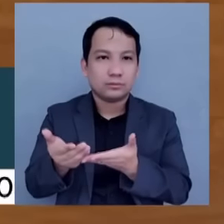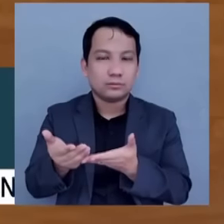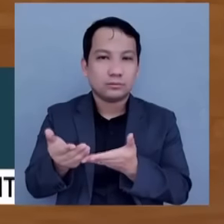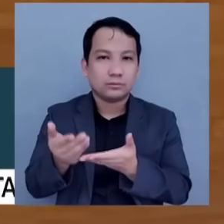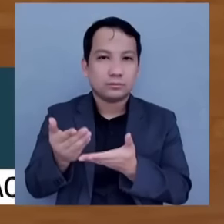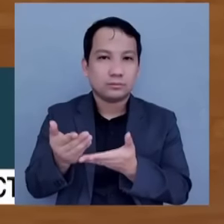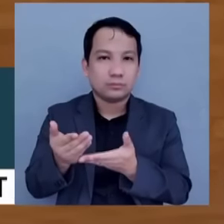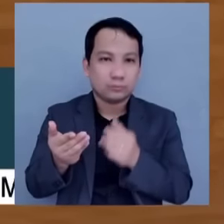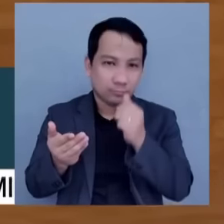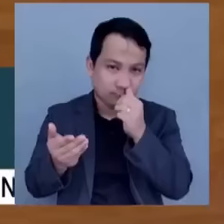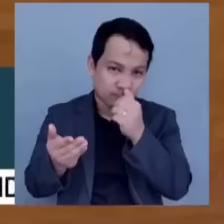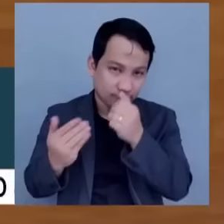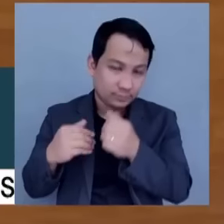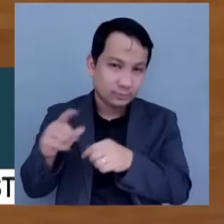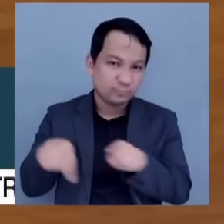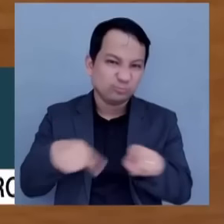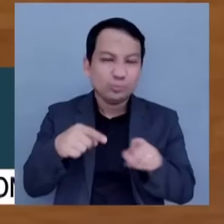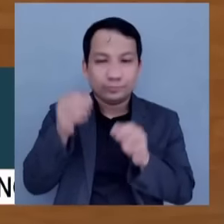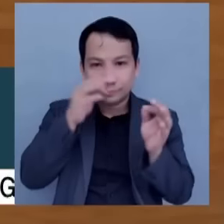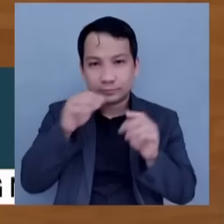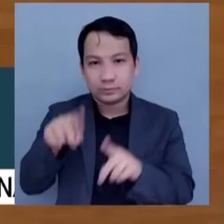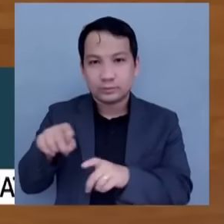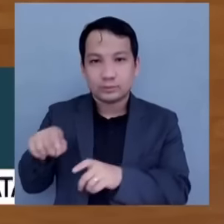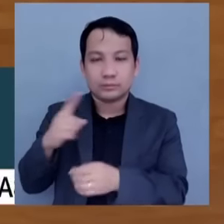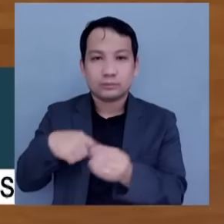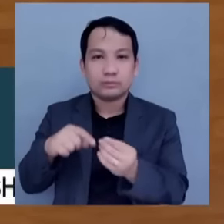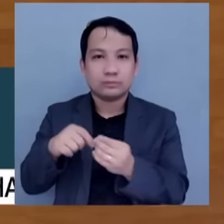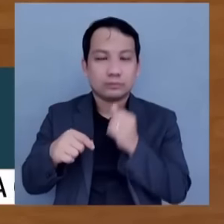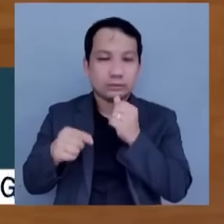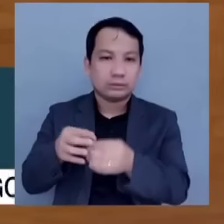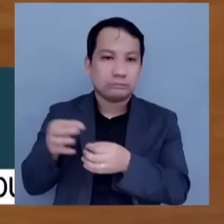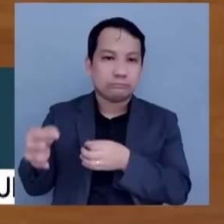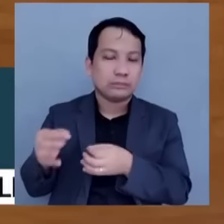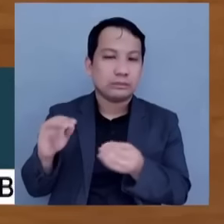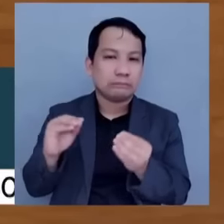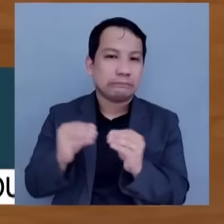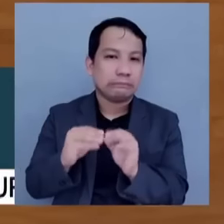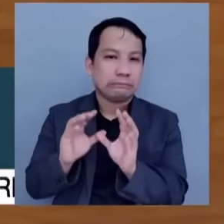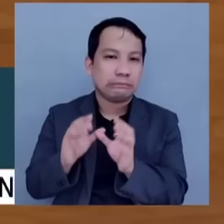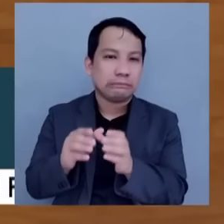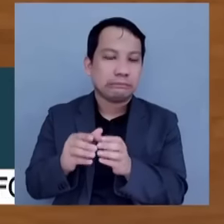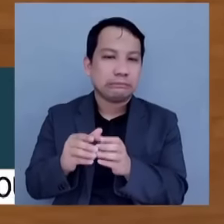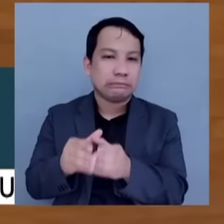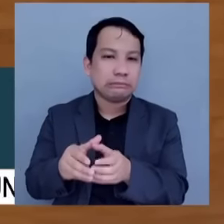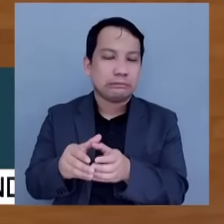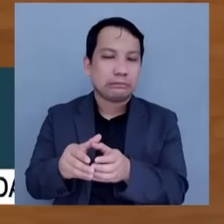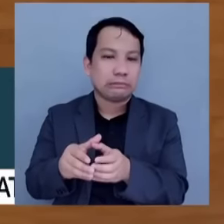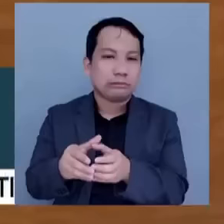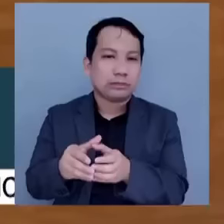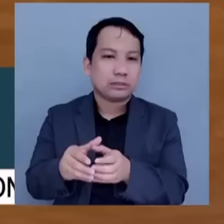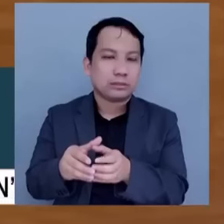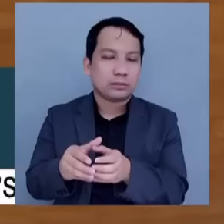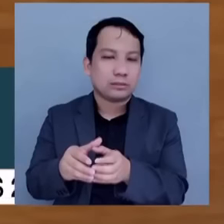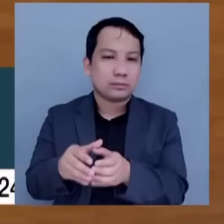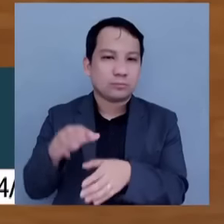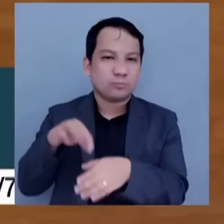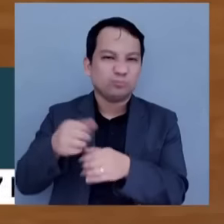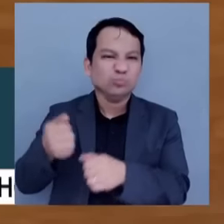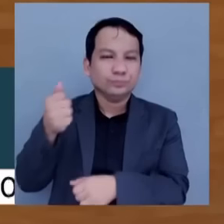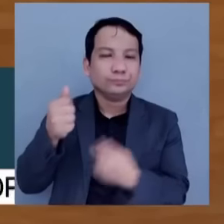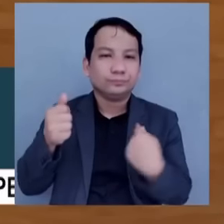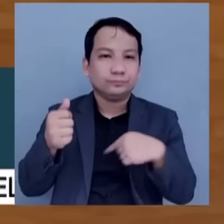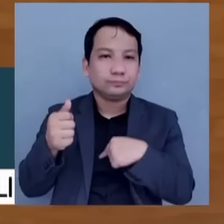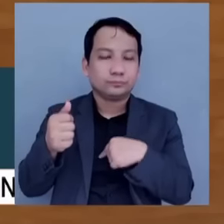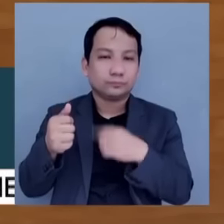mandatory nature of random drug testing shall not extend to certain class privilege, such as the elected and appointed officials.